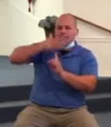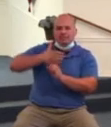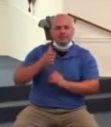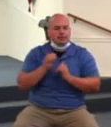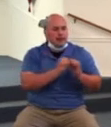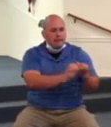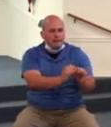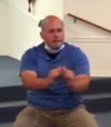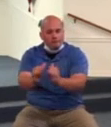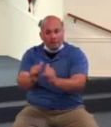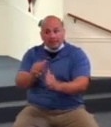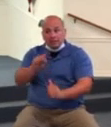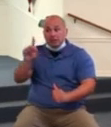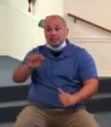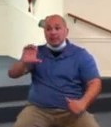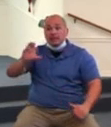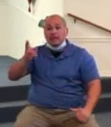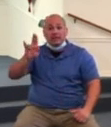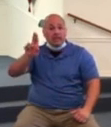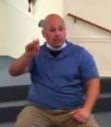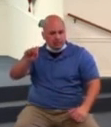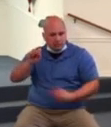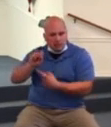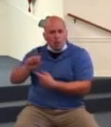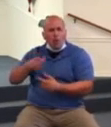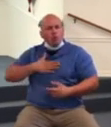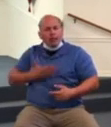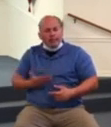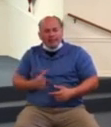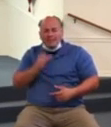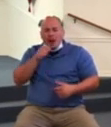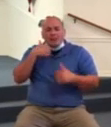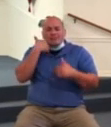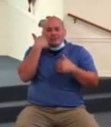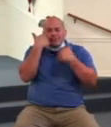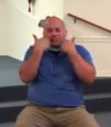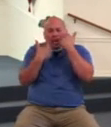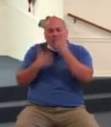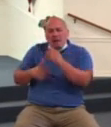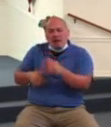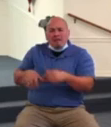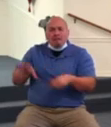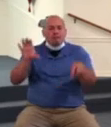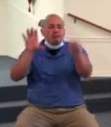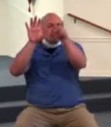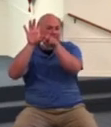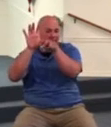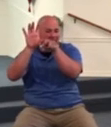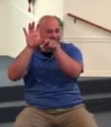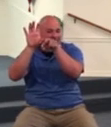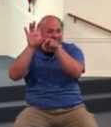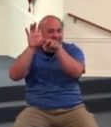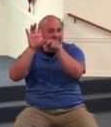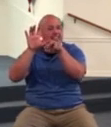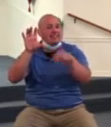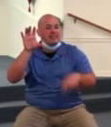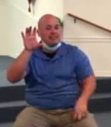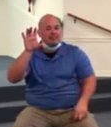he could see Jesus, who was not ashamed to stand before Jesus and recommit himself to